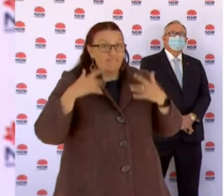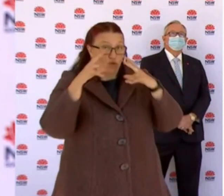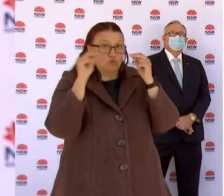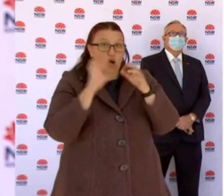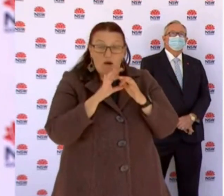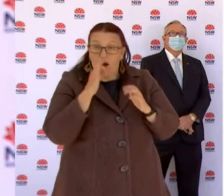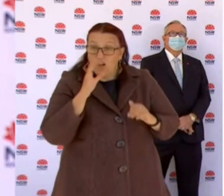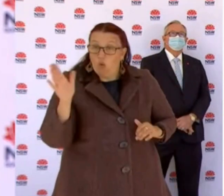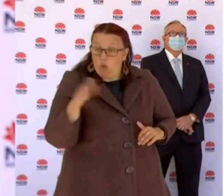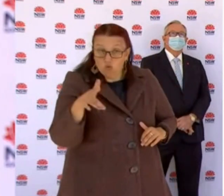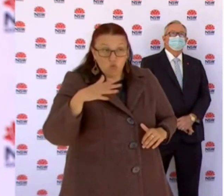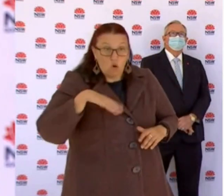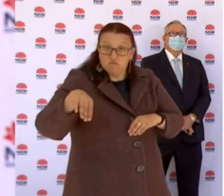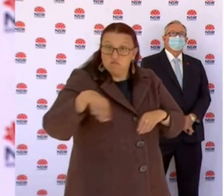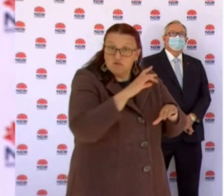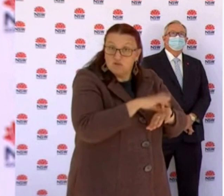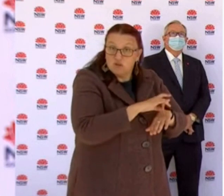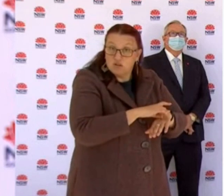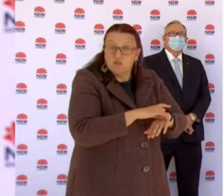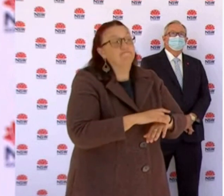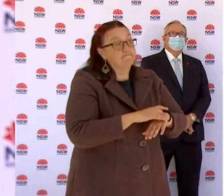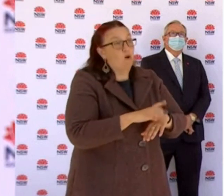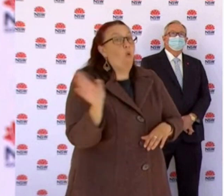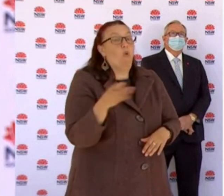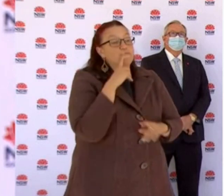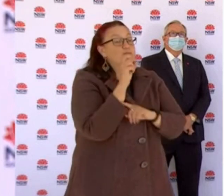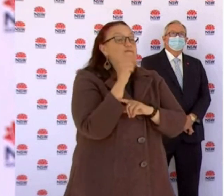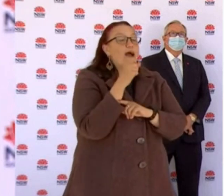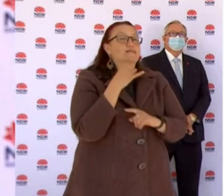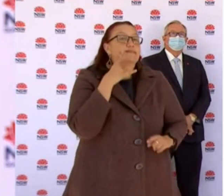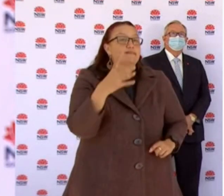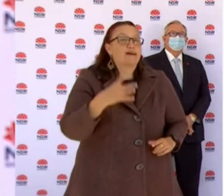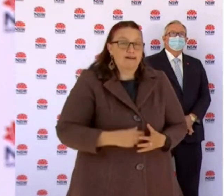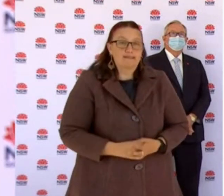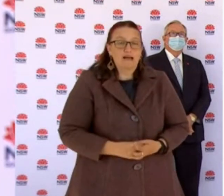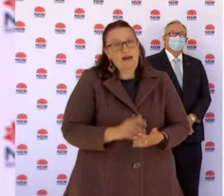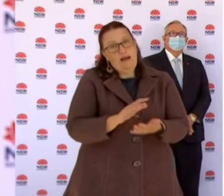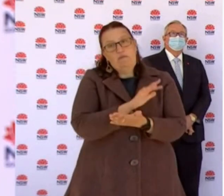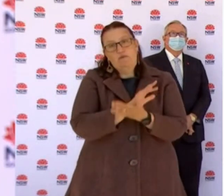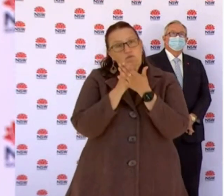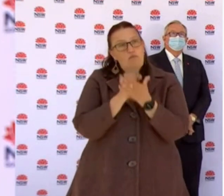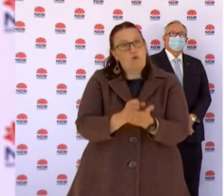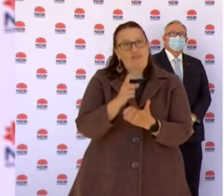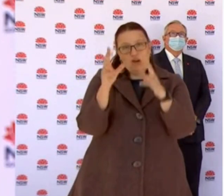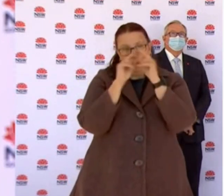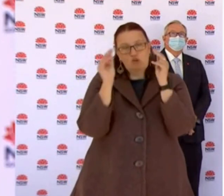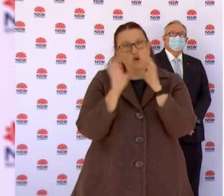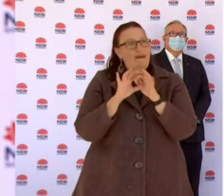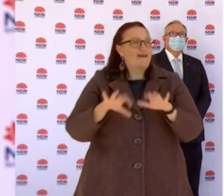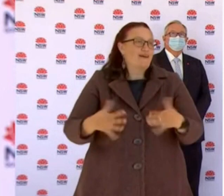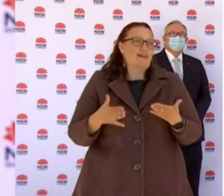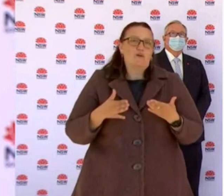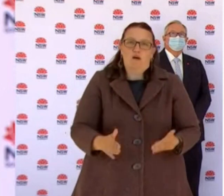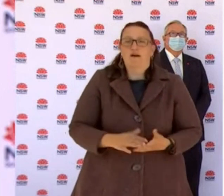and all of them have accepted that, and we're pleased to support the home in any way we can. I know it is a very